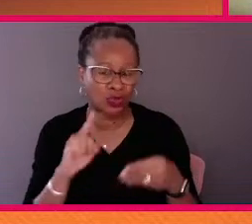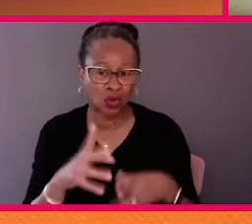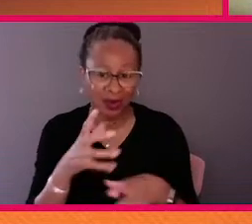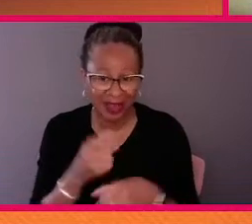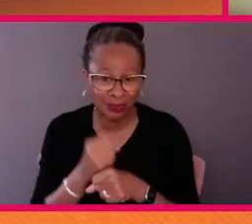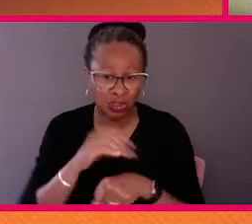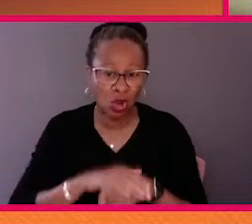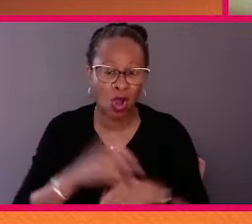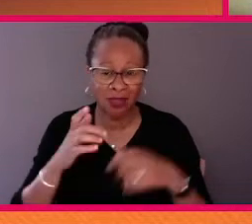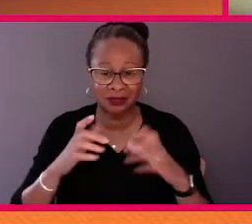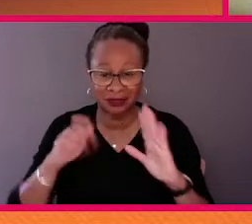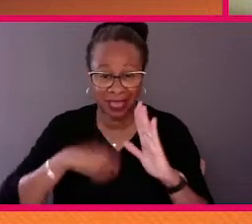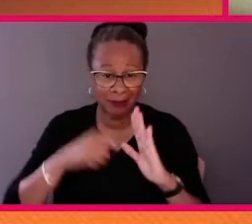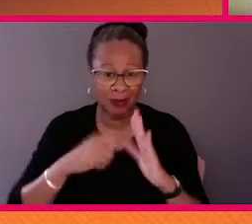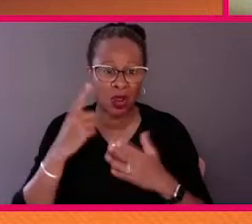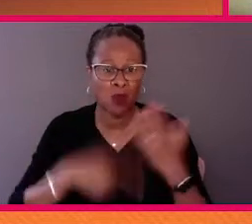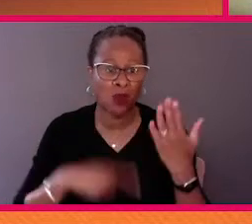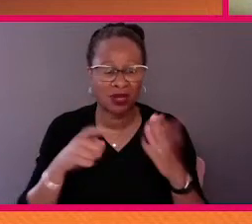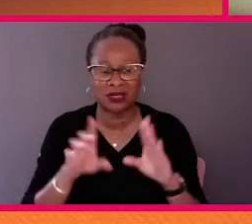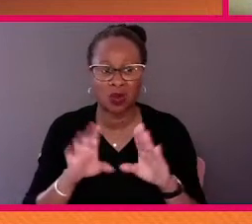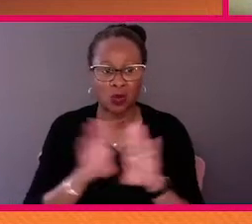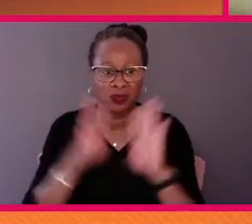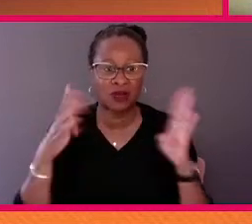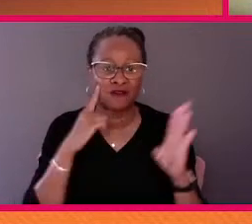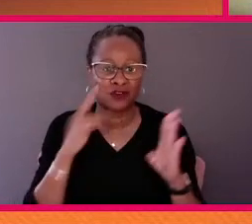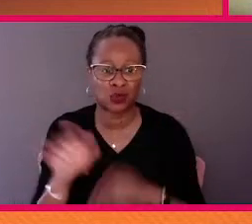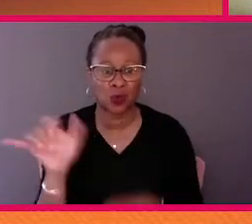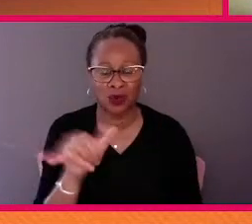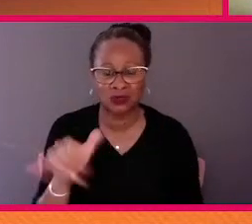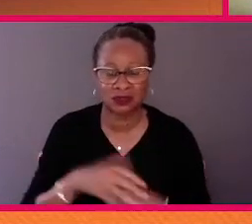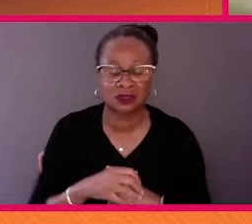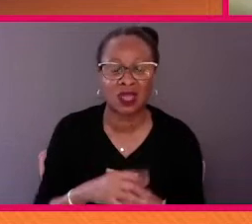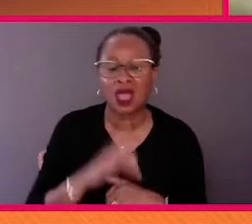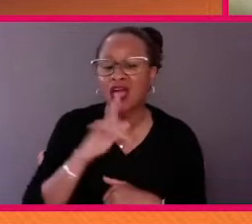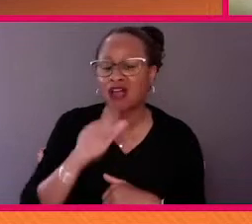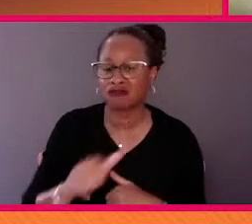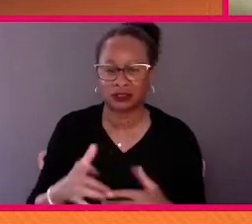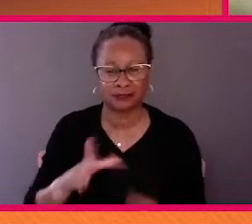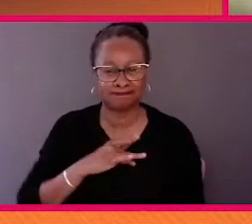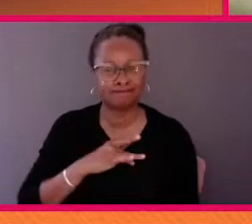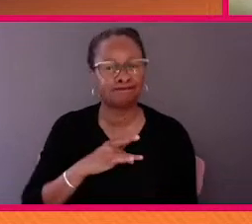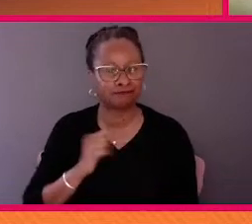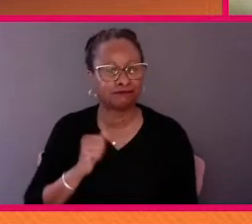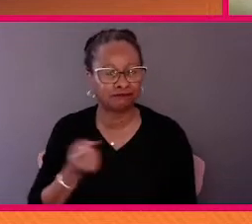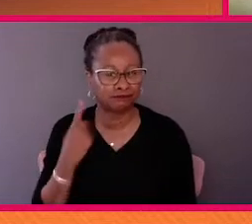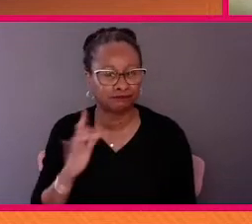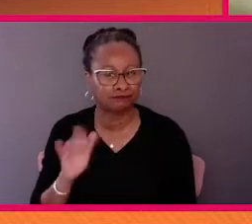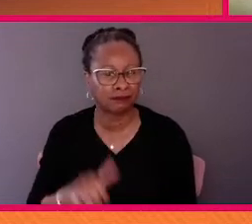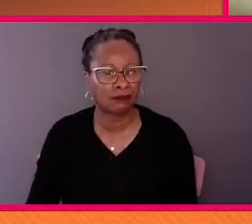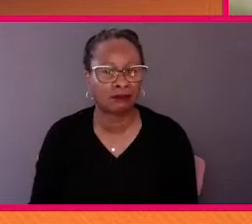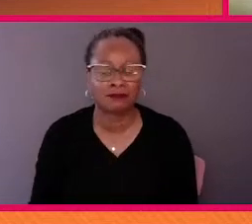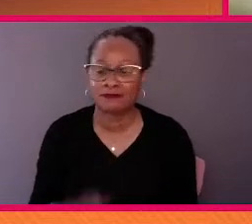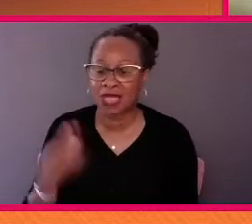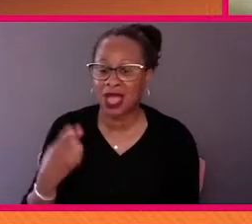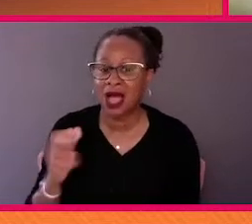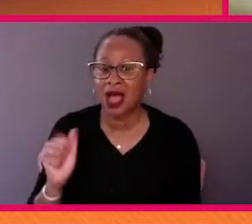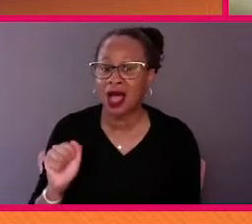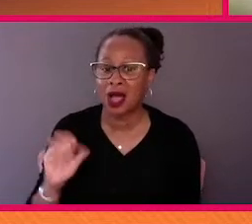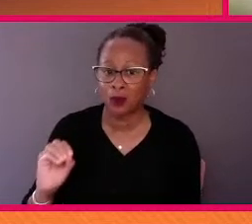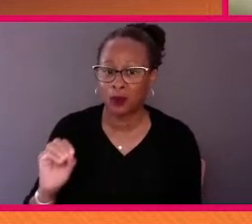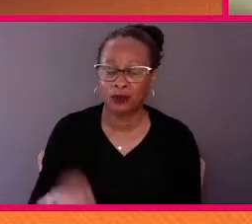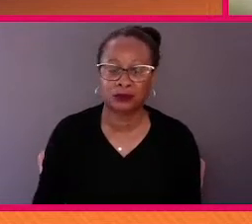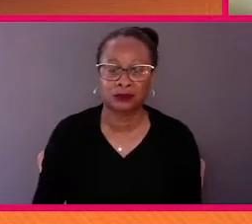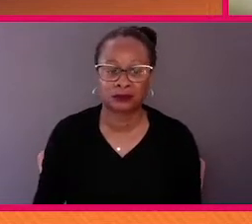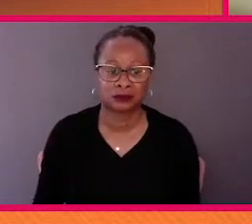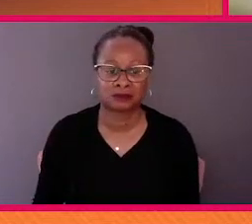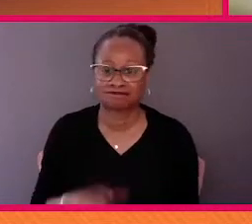but also what it was unlocking for you as well. I just really resonates with me. Hao, wanna hand it over to